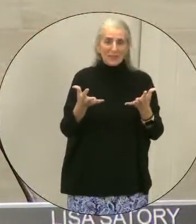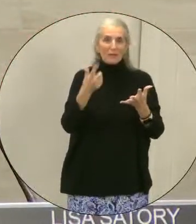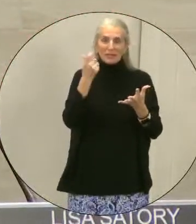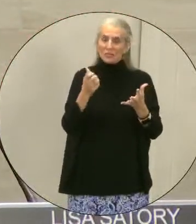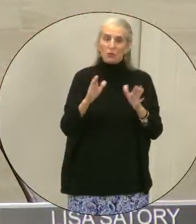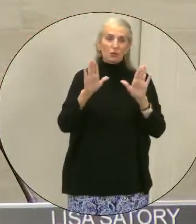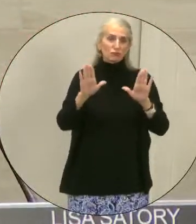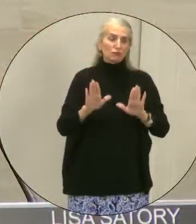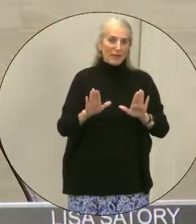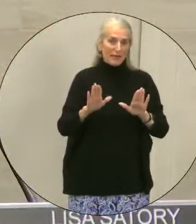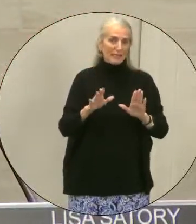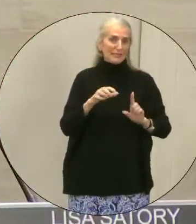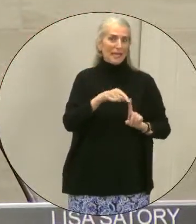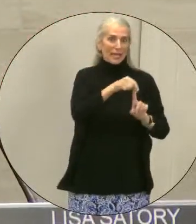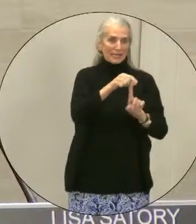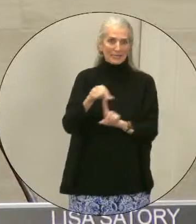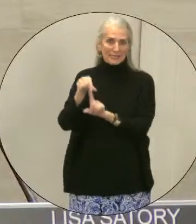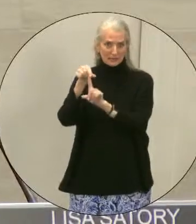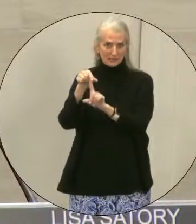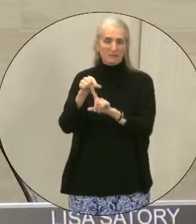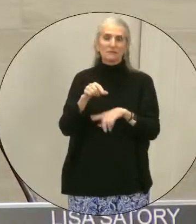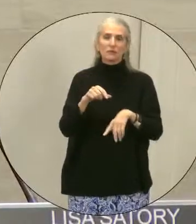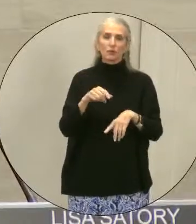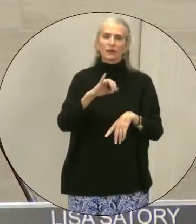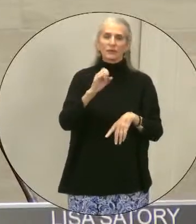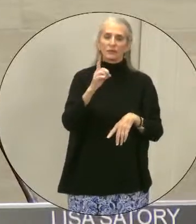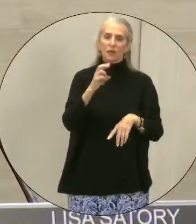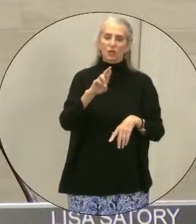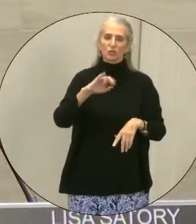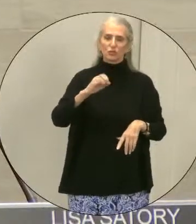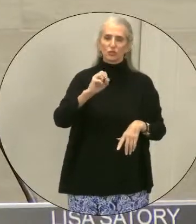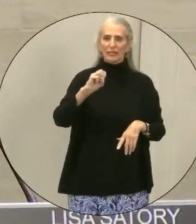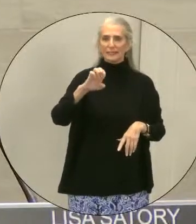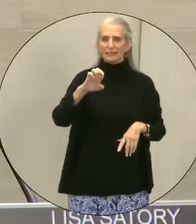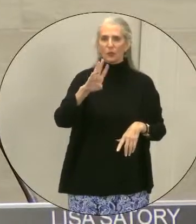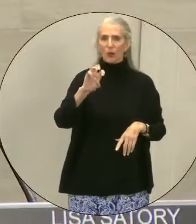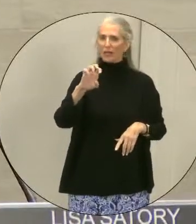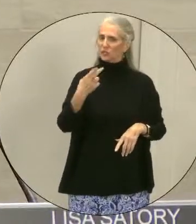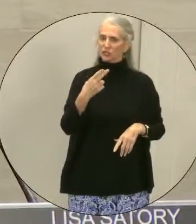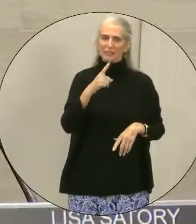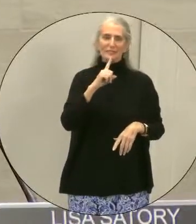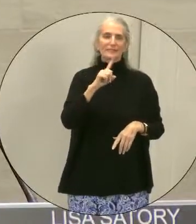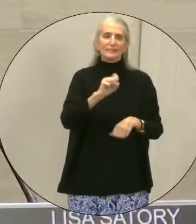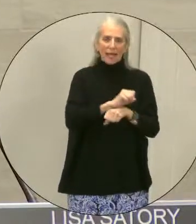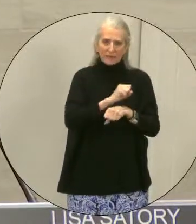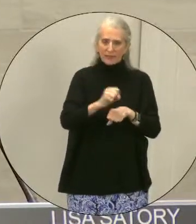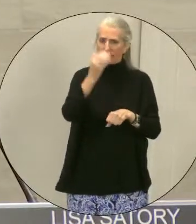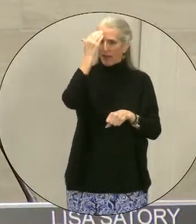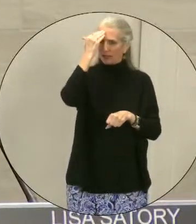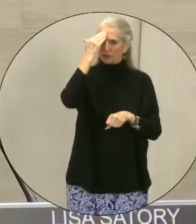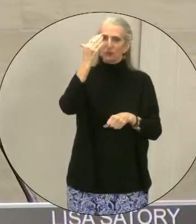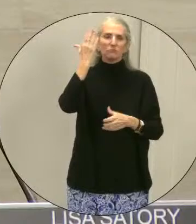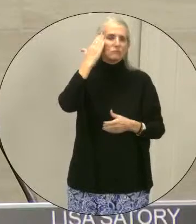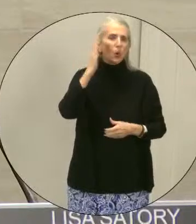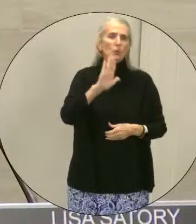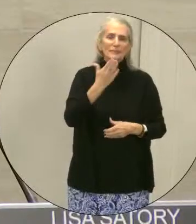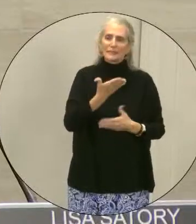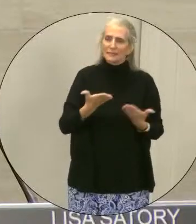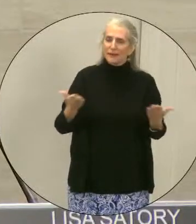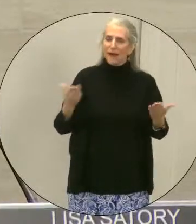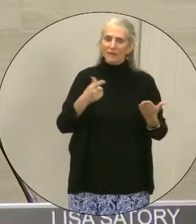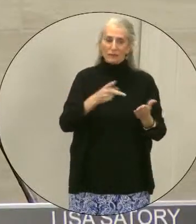good candidates. With Dr. Jesse Welch, he's definitely knowledgeable. I mean, he knows his stuff. He's